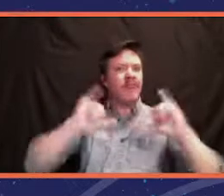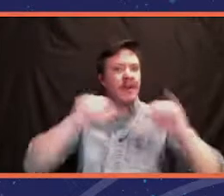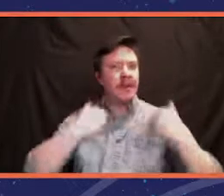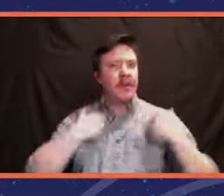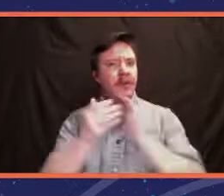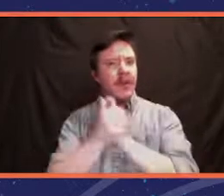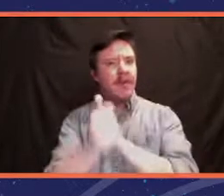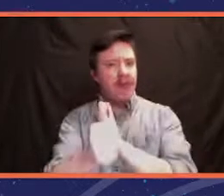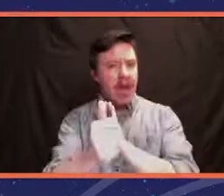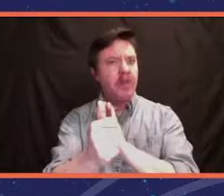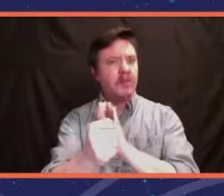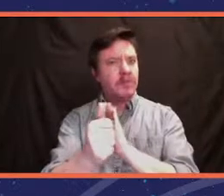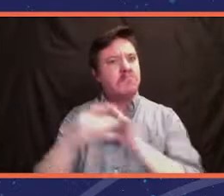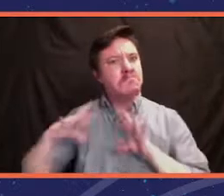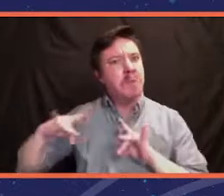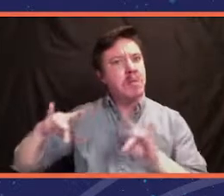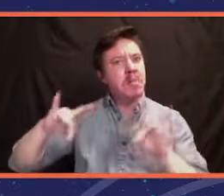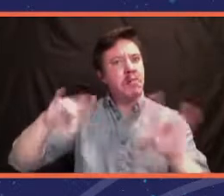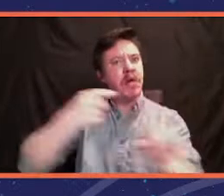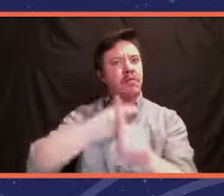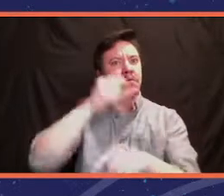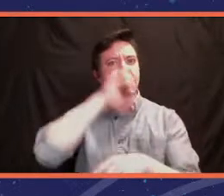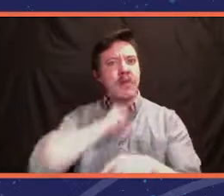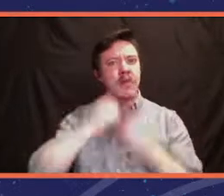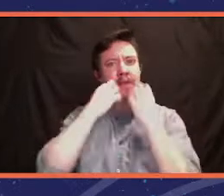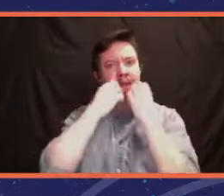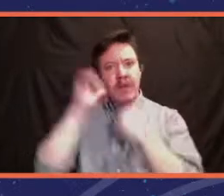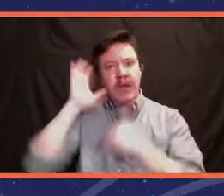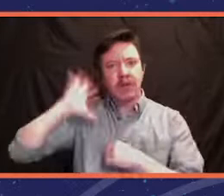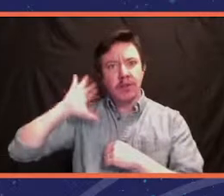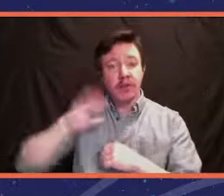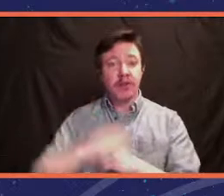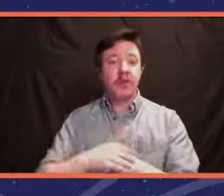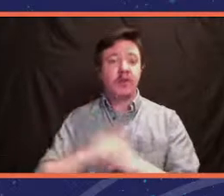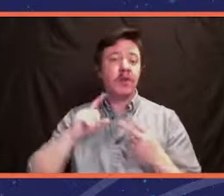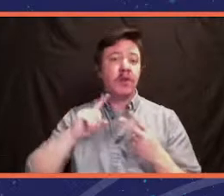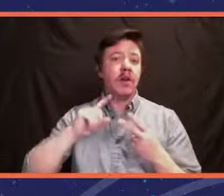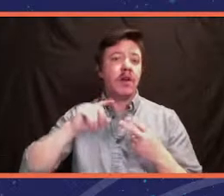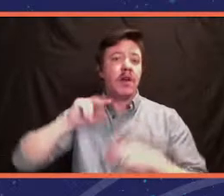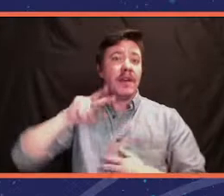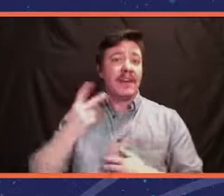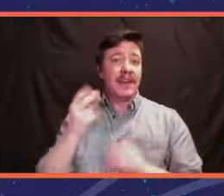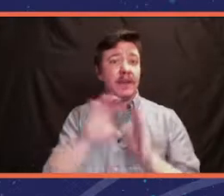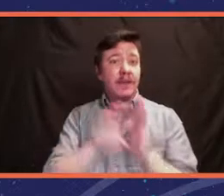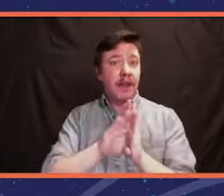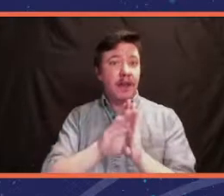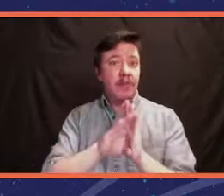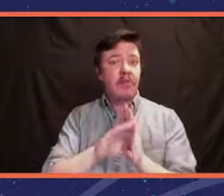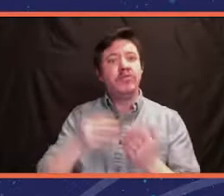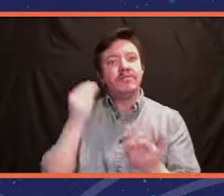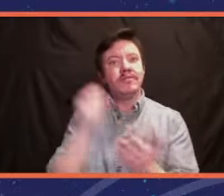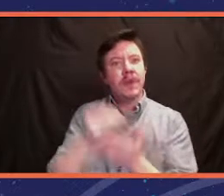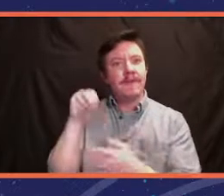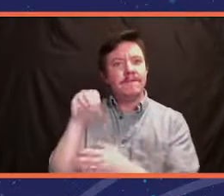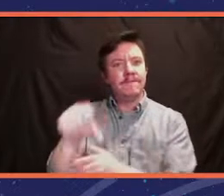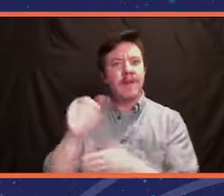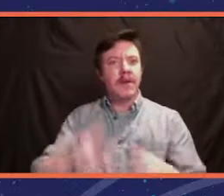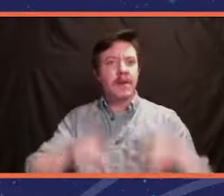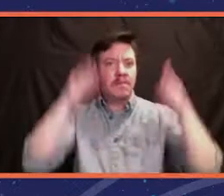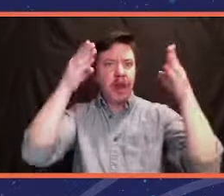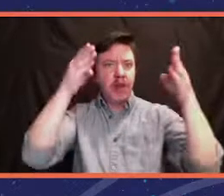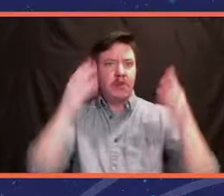disappear. For the second image, that was based off of the fund pillar. And I wanted to display